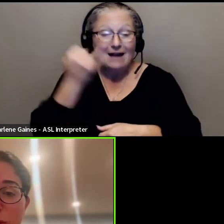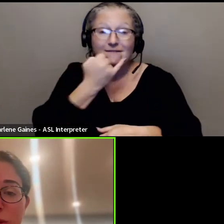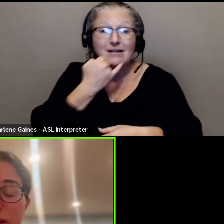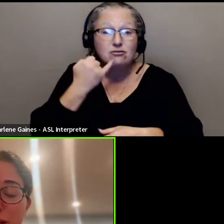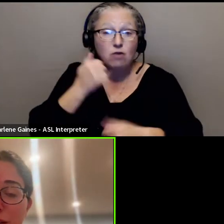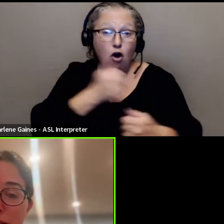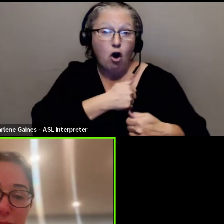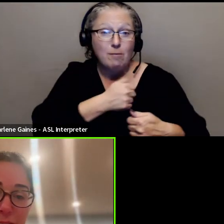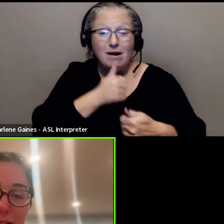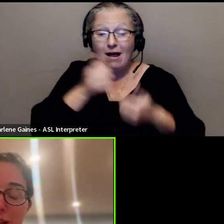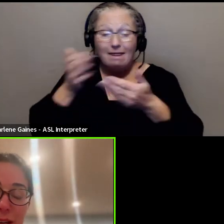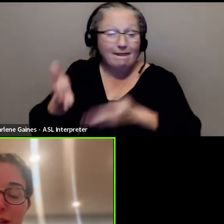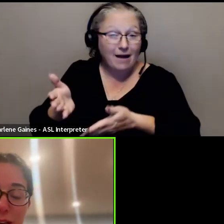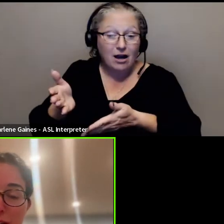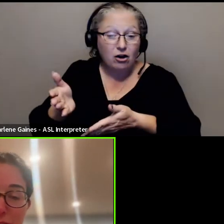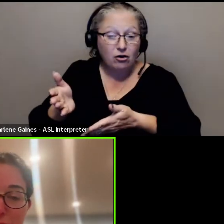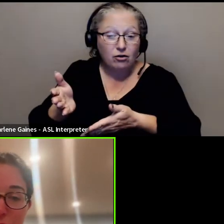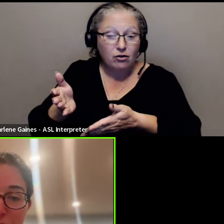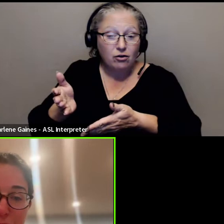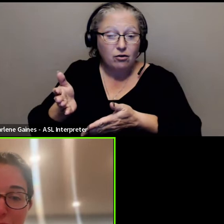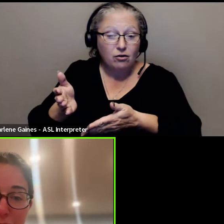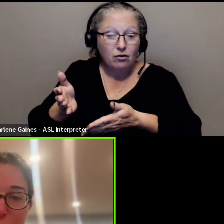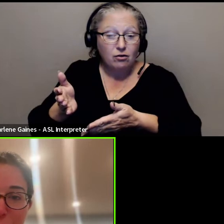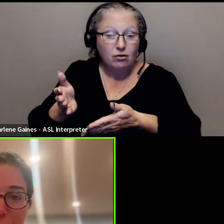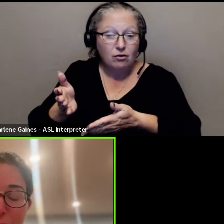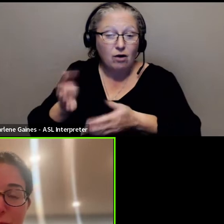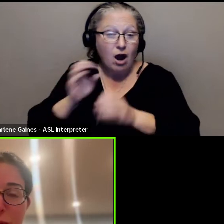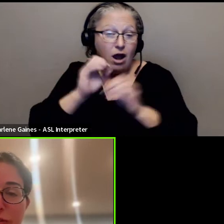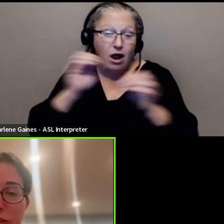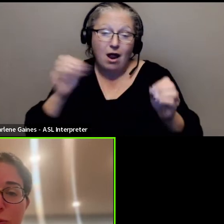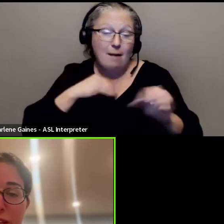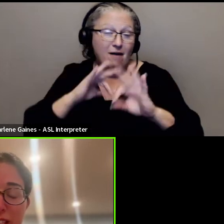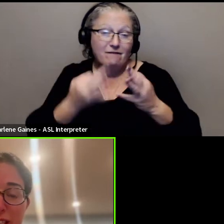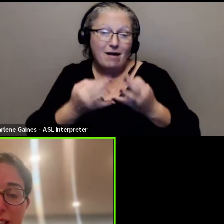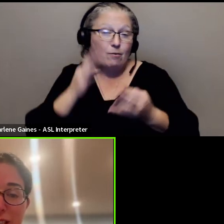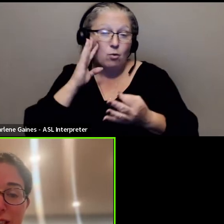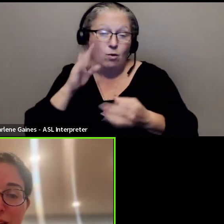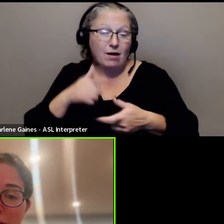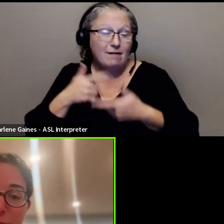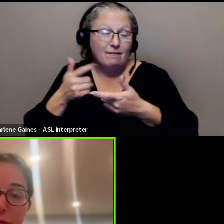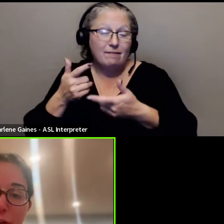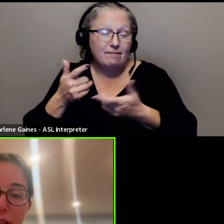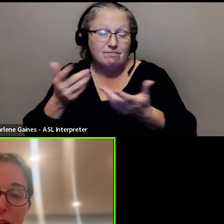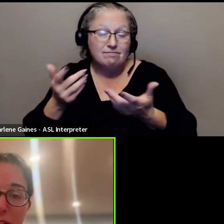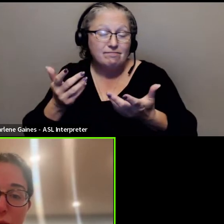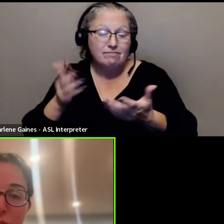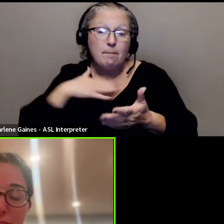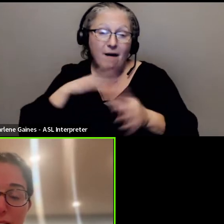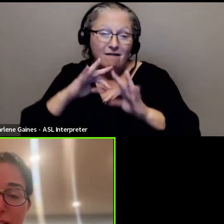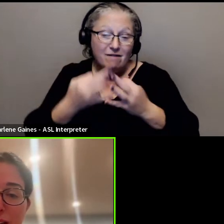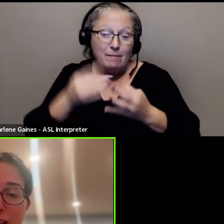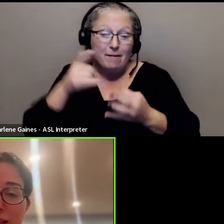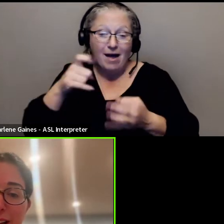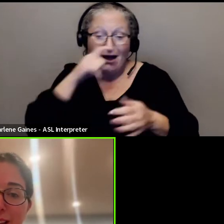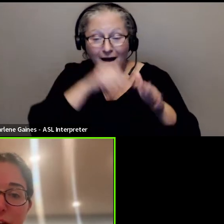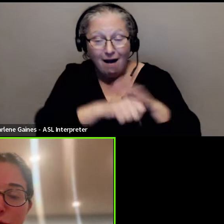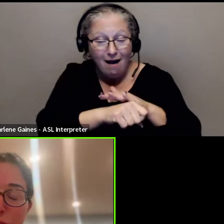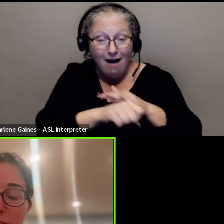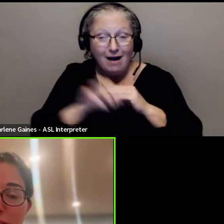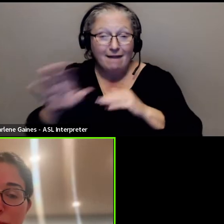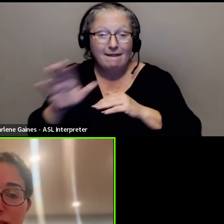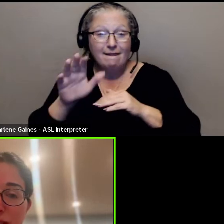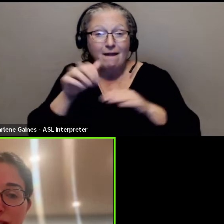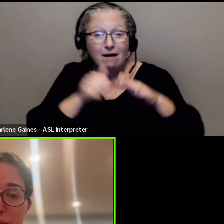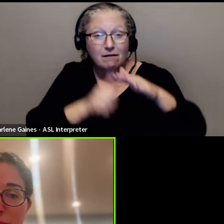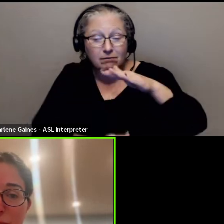army was not there, none of my family would exist. My family had to hide in their attic for